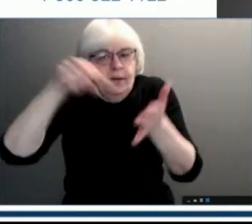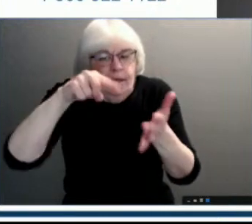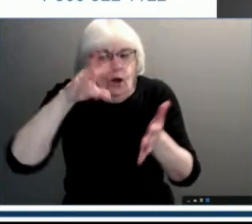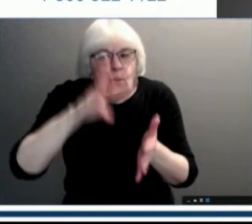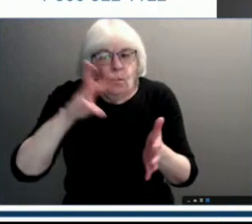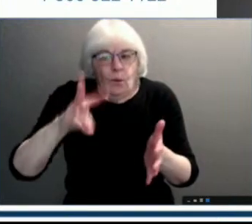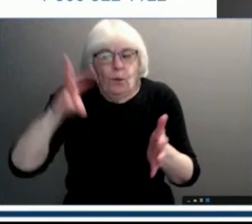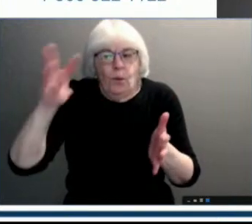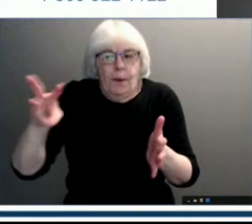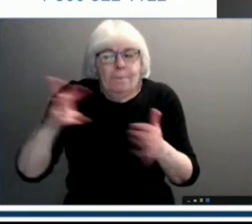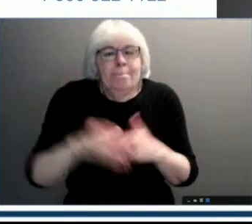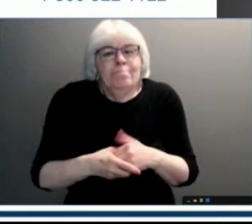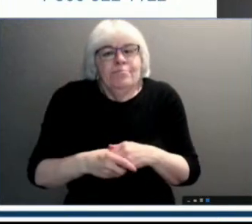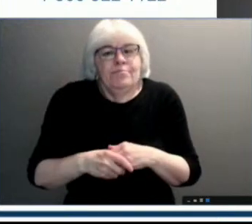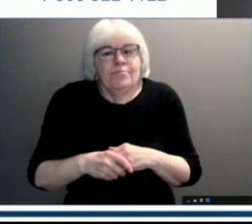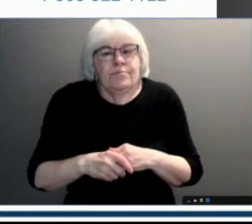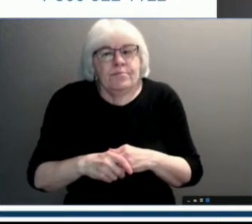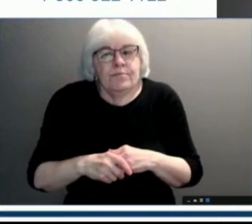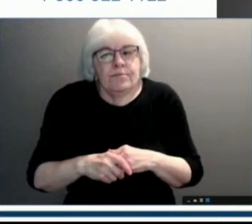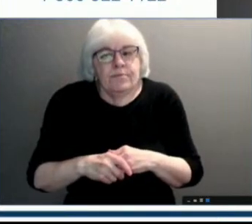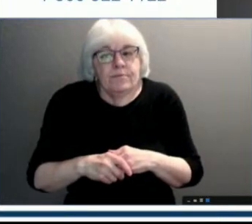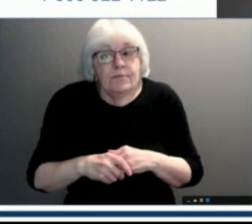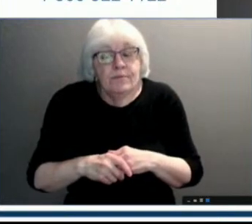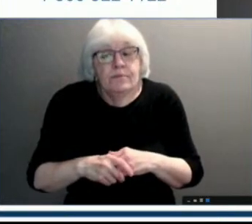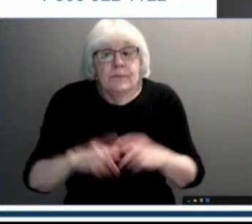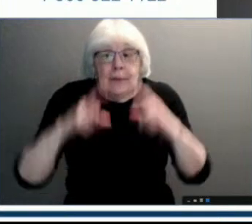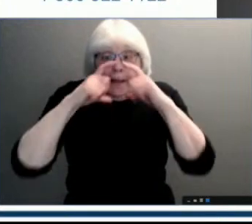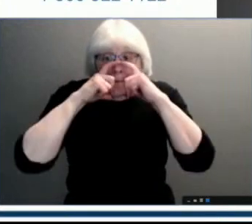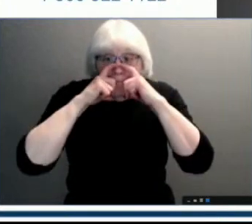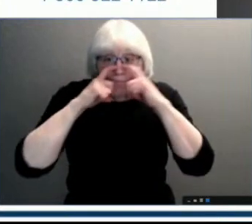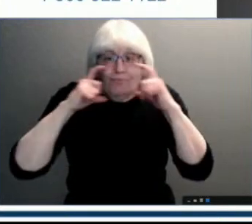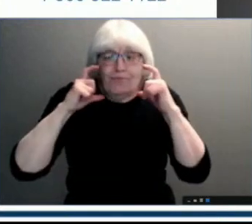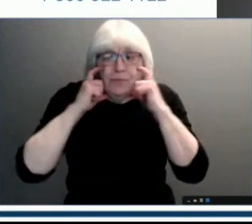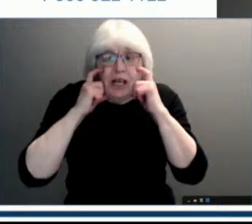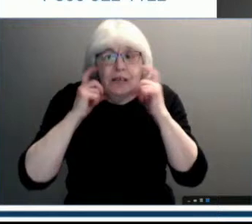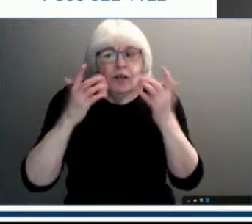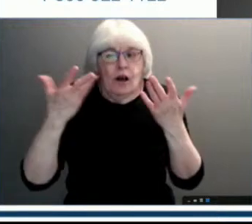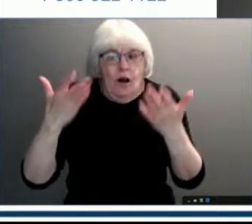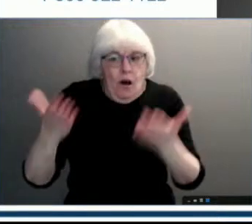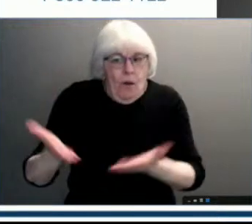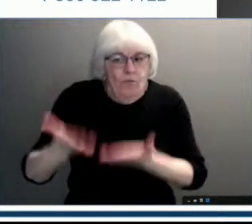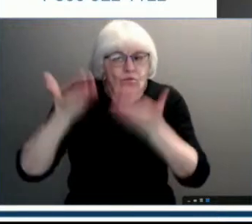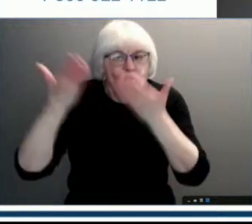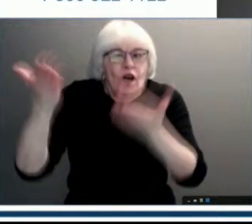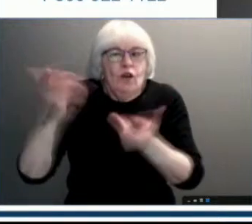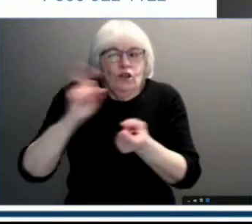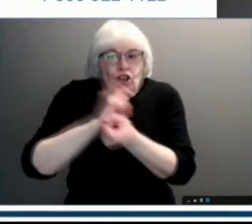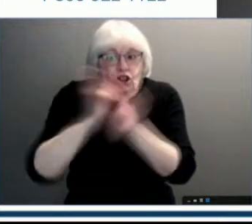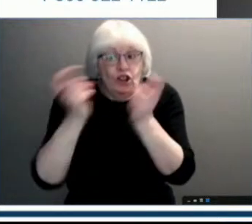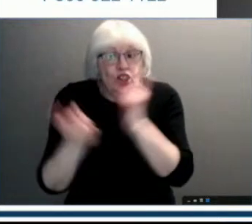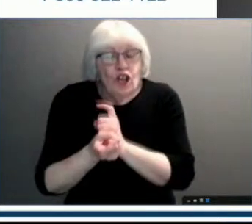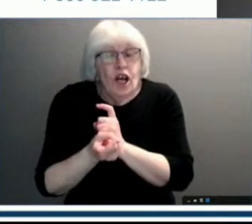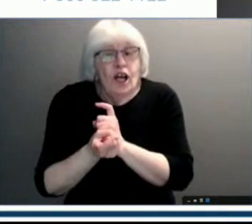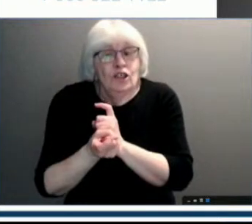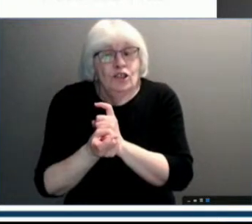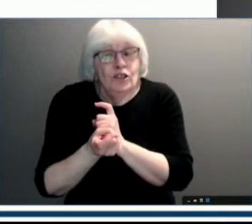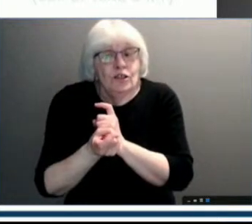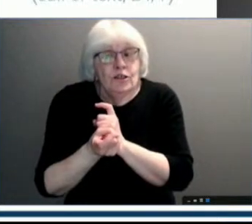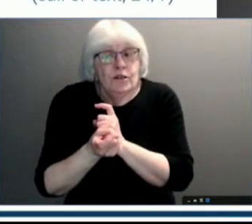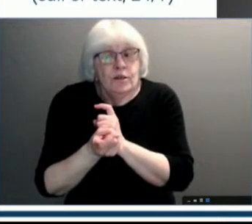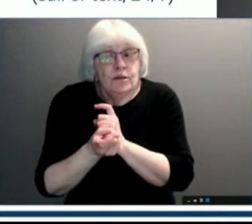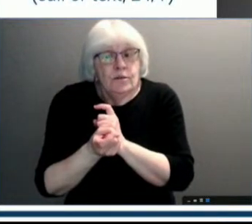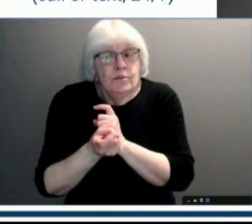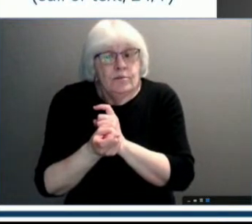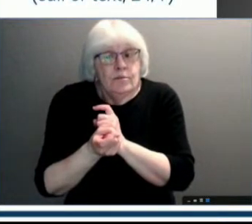new national guidance, we have updated our recommendations on masking. We've already updated our guidance for health care settings with